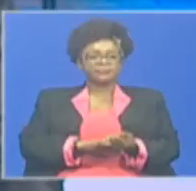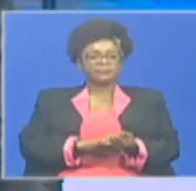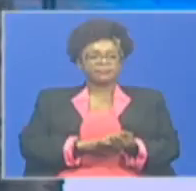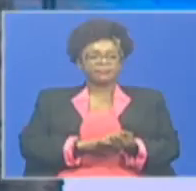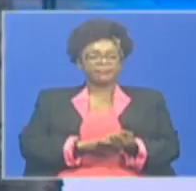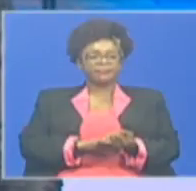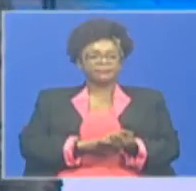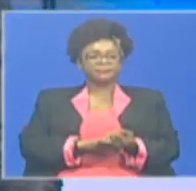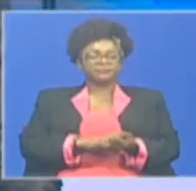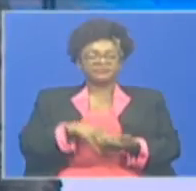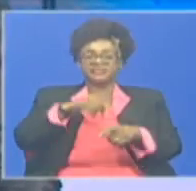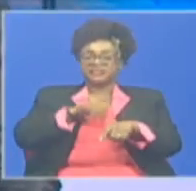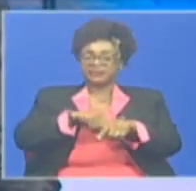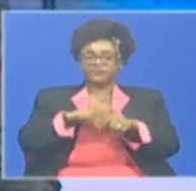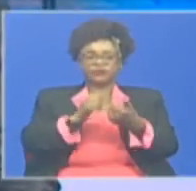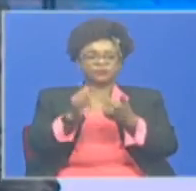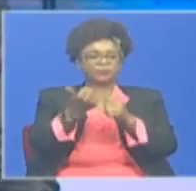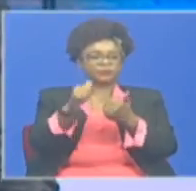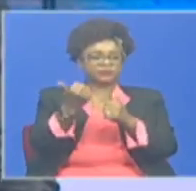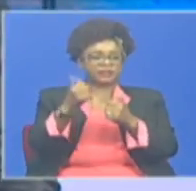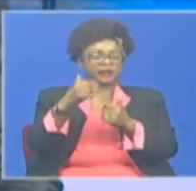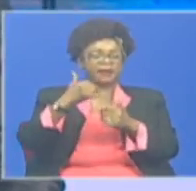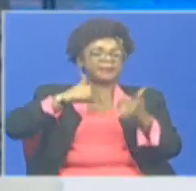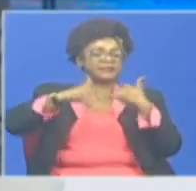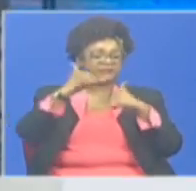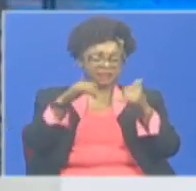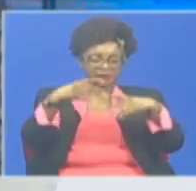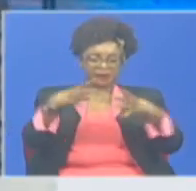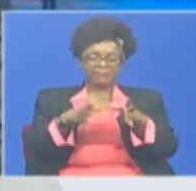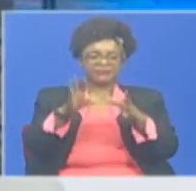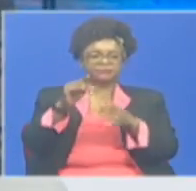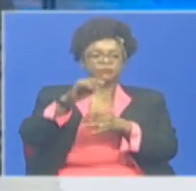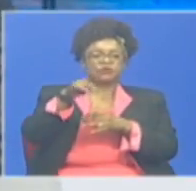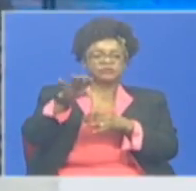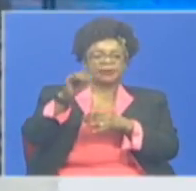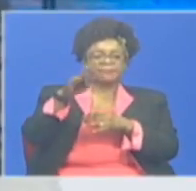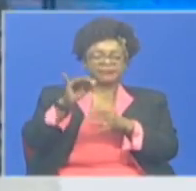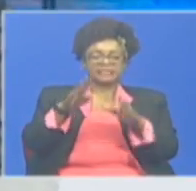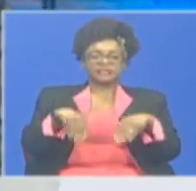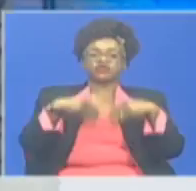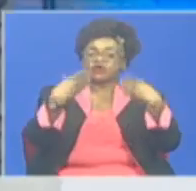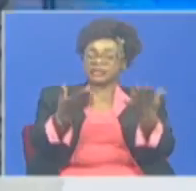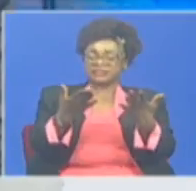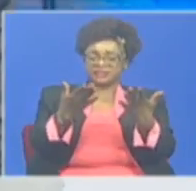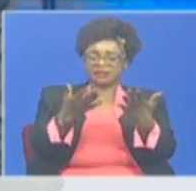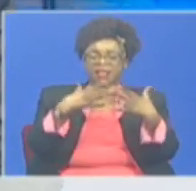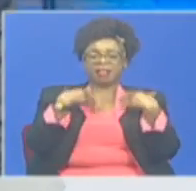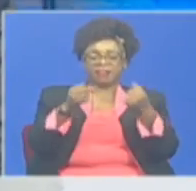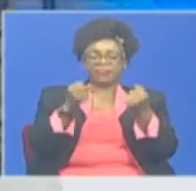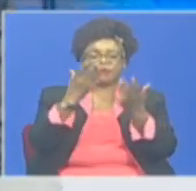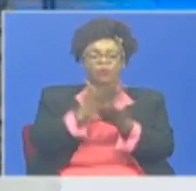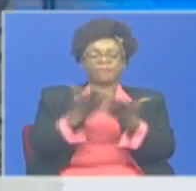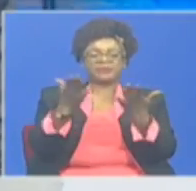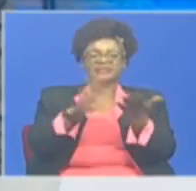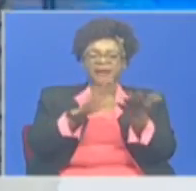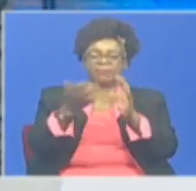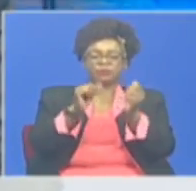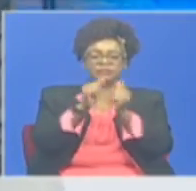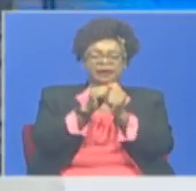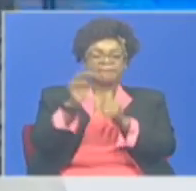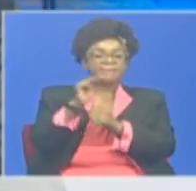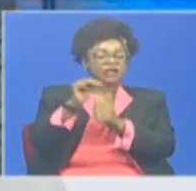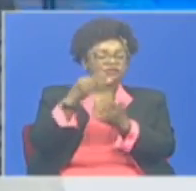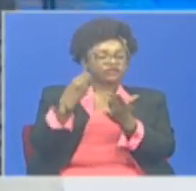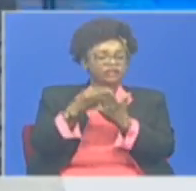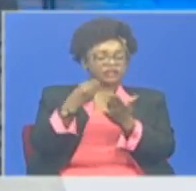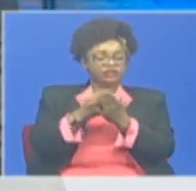Time now to play, and sports and betting company Mozart has donated health equipment worth some 10 million shillings towards the fight against